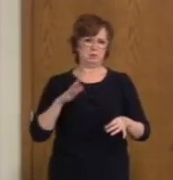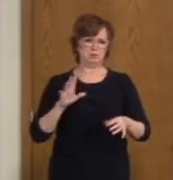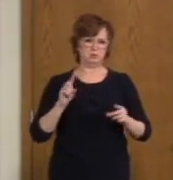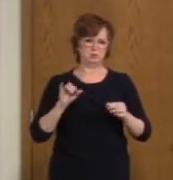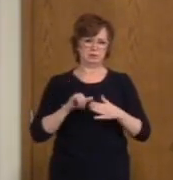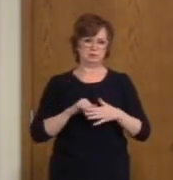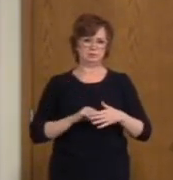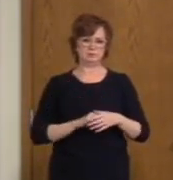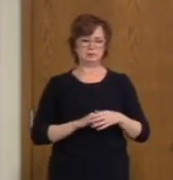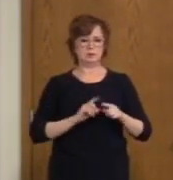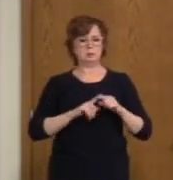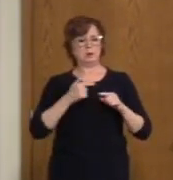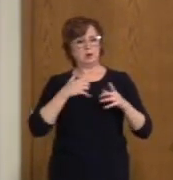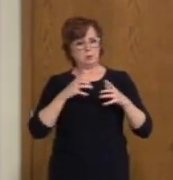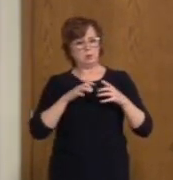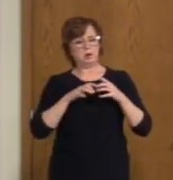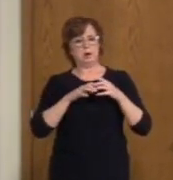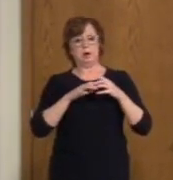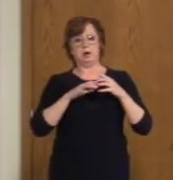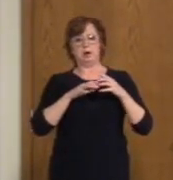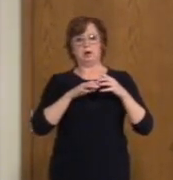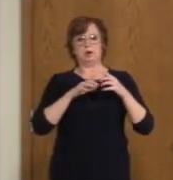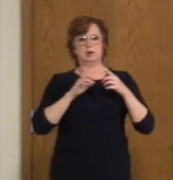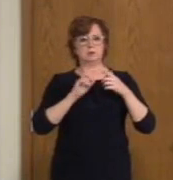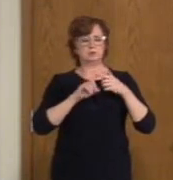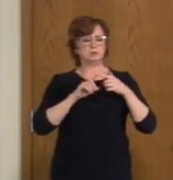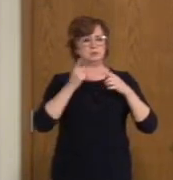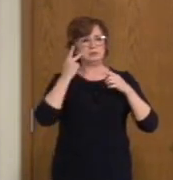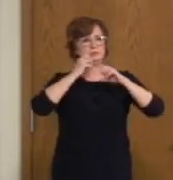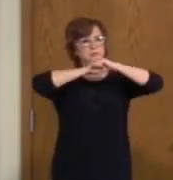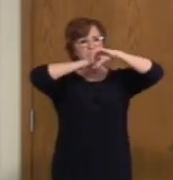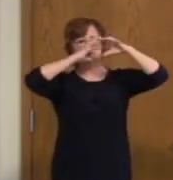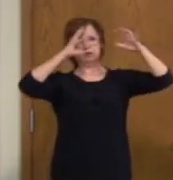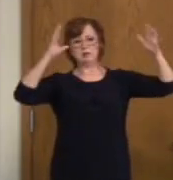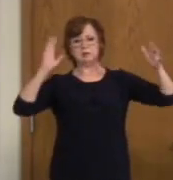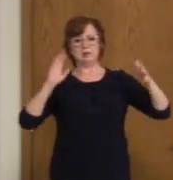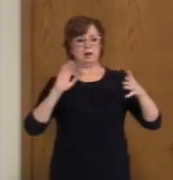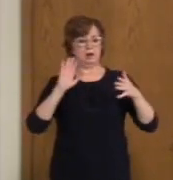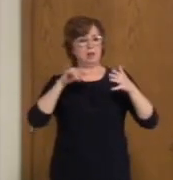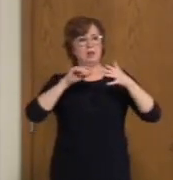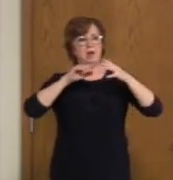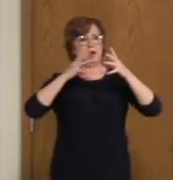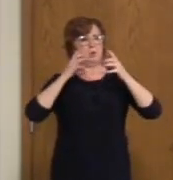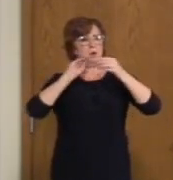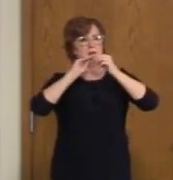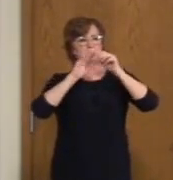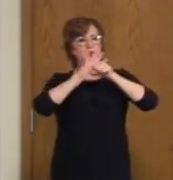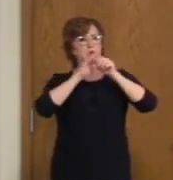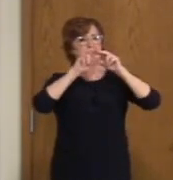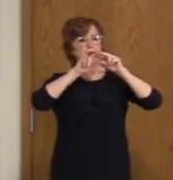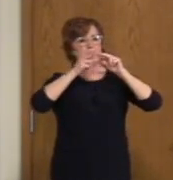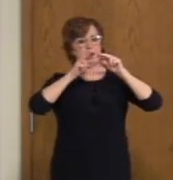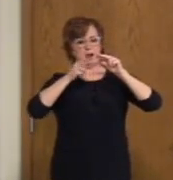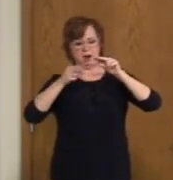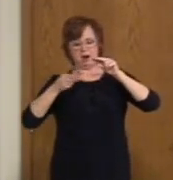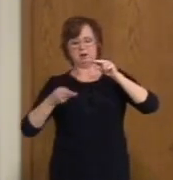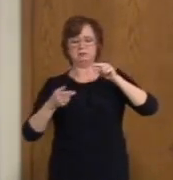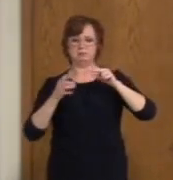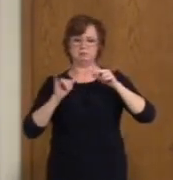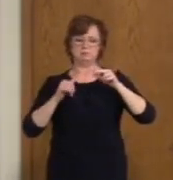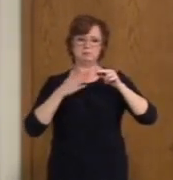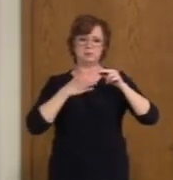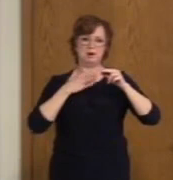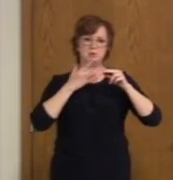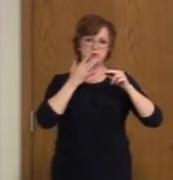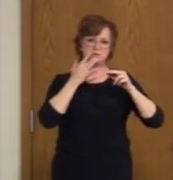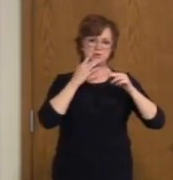do find a time when our numbers do start to bend. And in the meantime, we most certainly, as Dr. Shahab has mentioned, as I've mentioned a